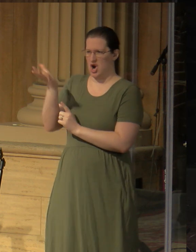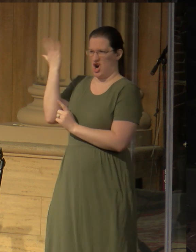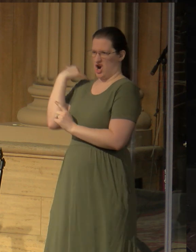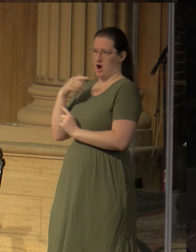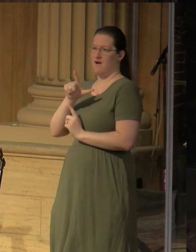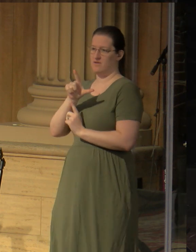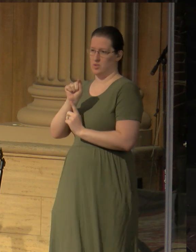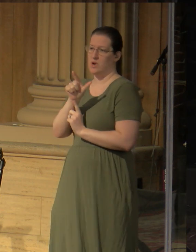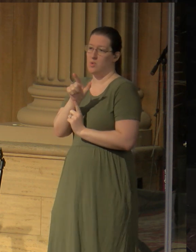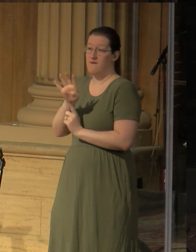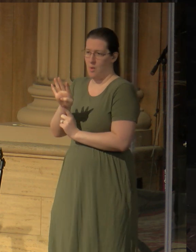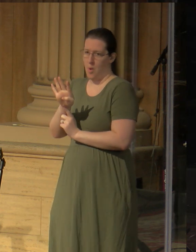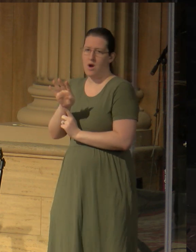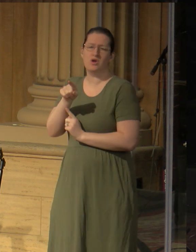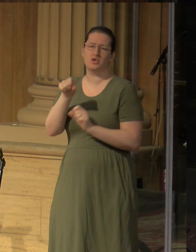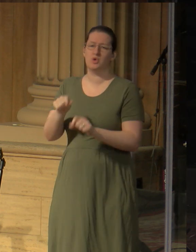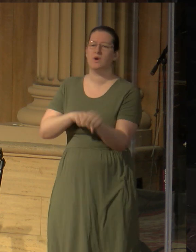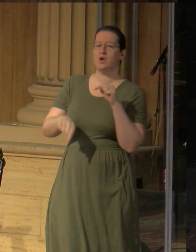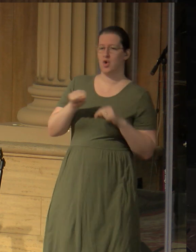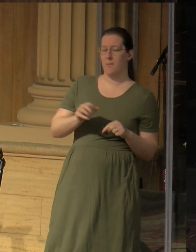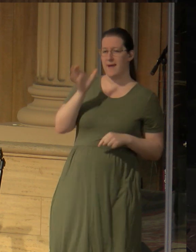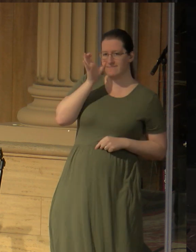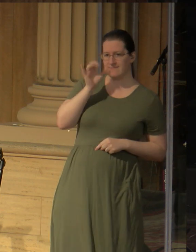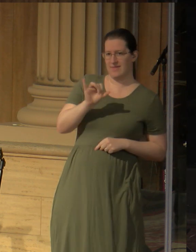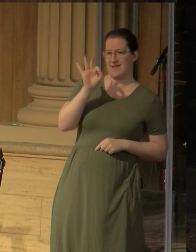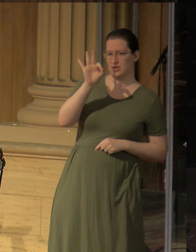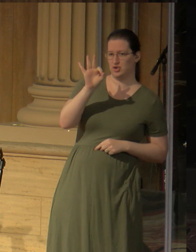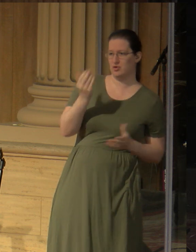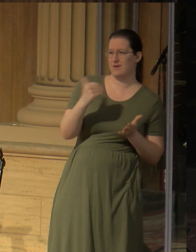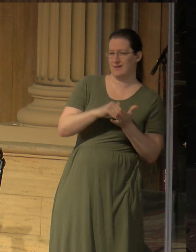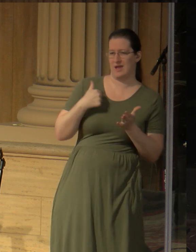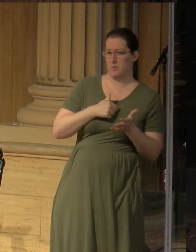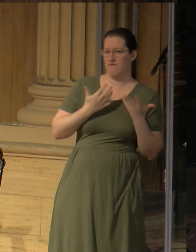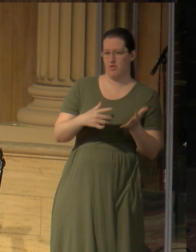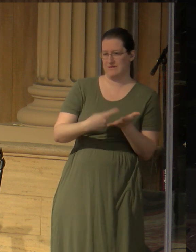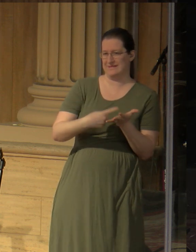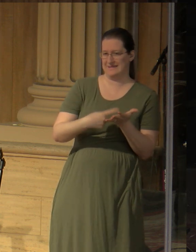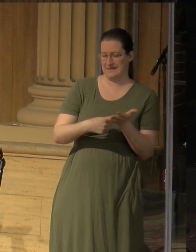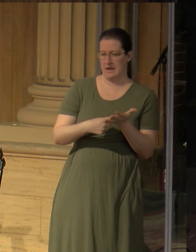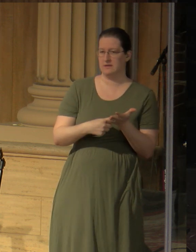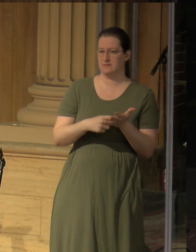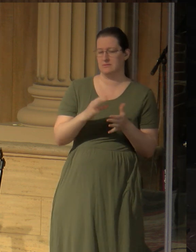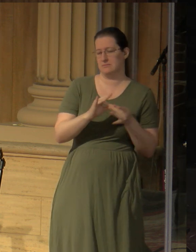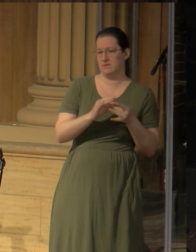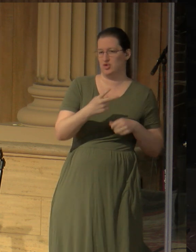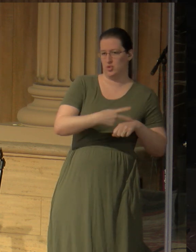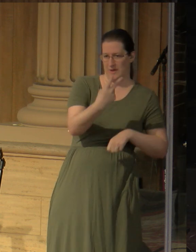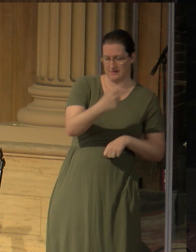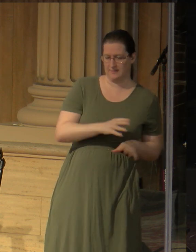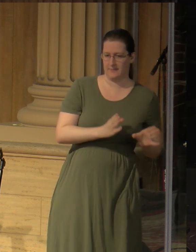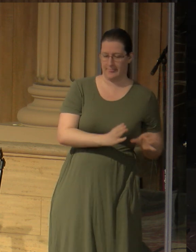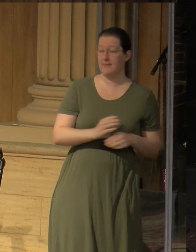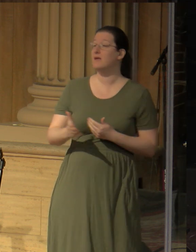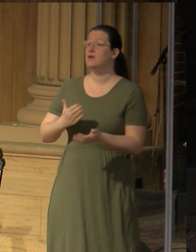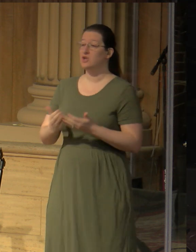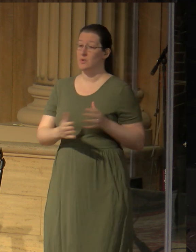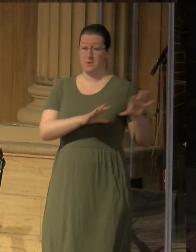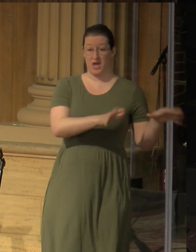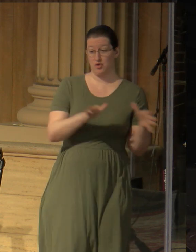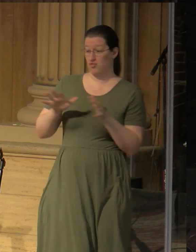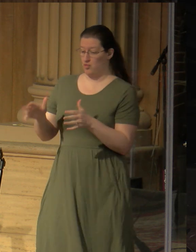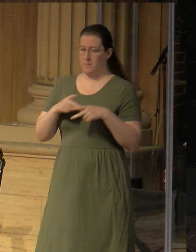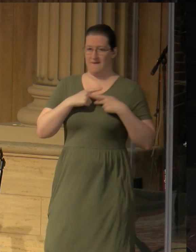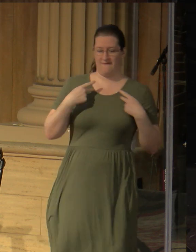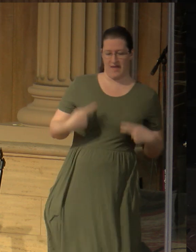But it is important to note here that this context is that the Pharisees and the Sadducees, which are 2 different kinds of religious leaders, are